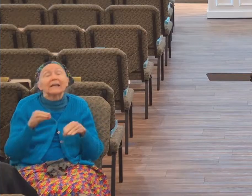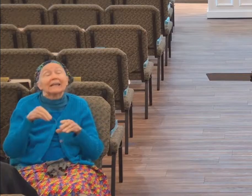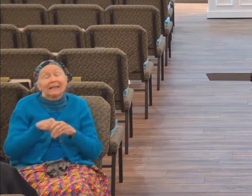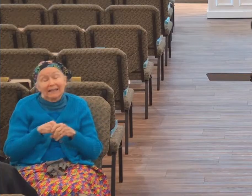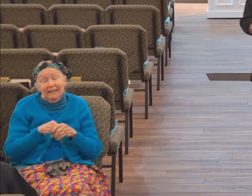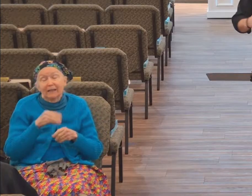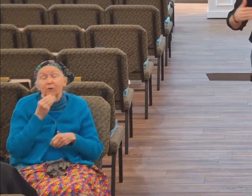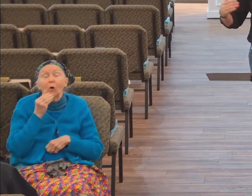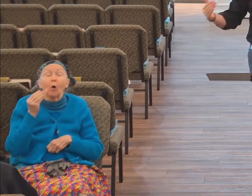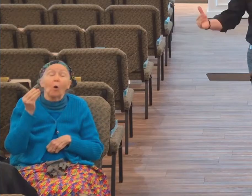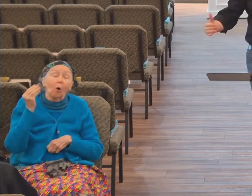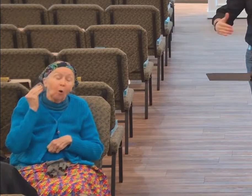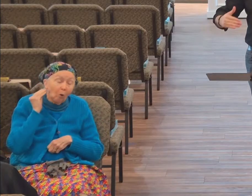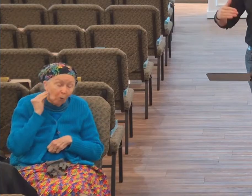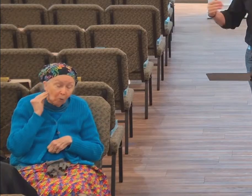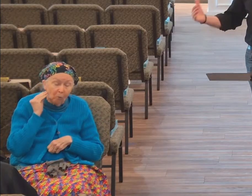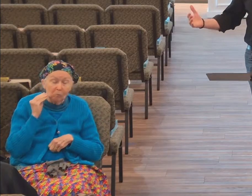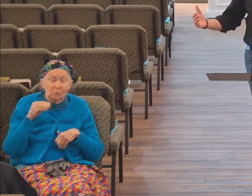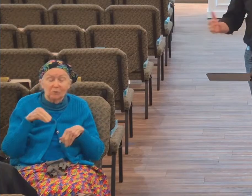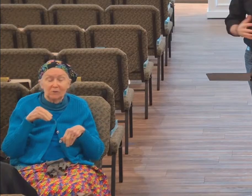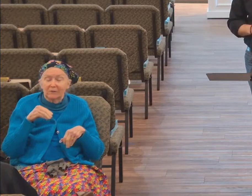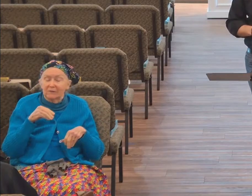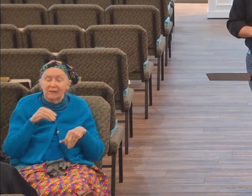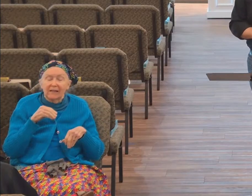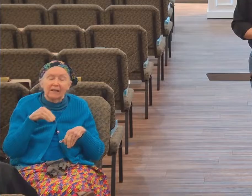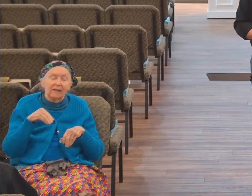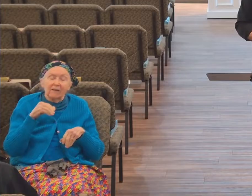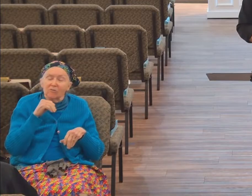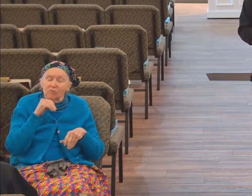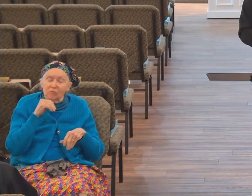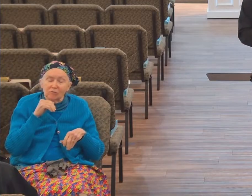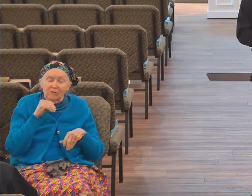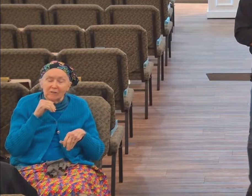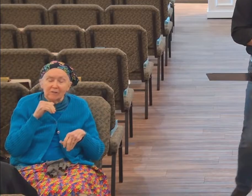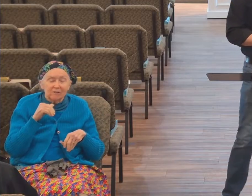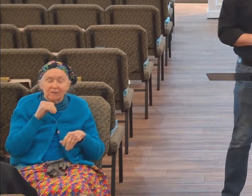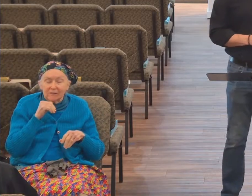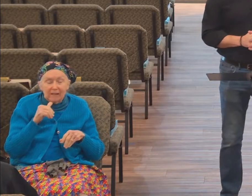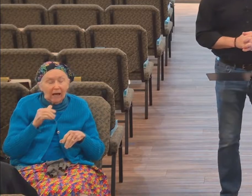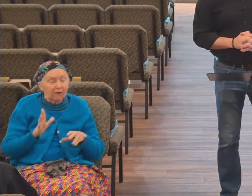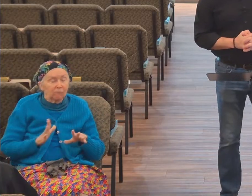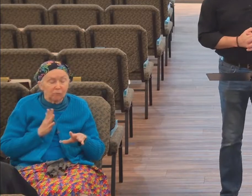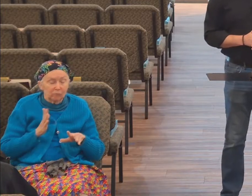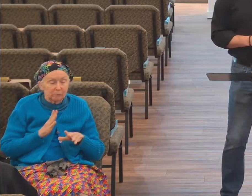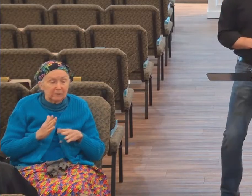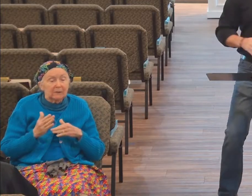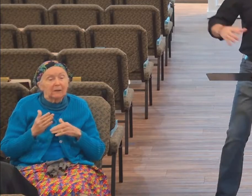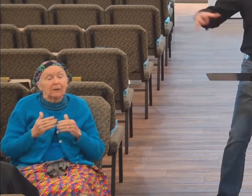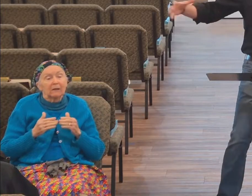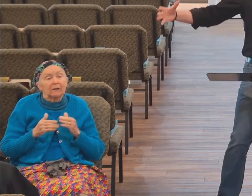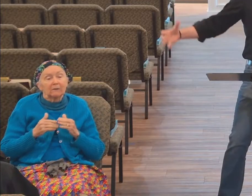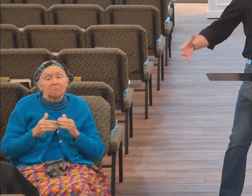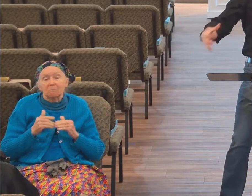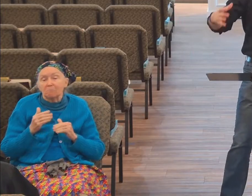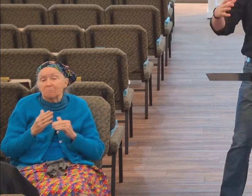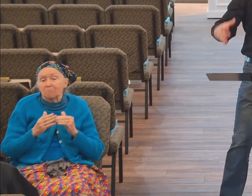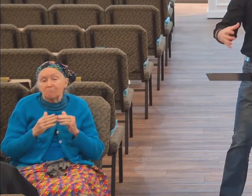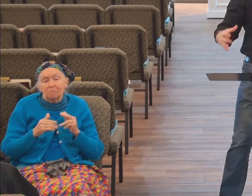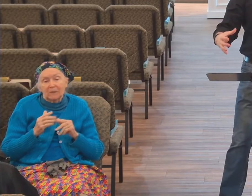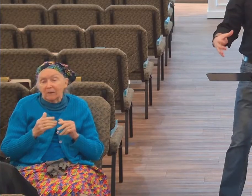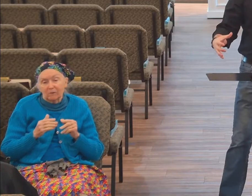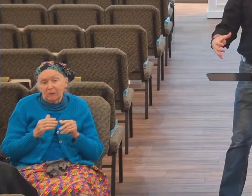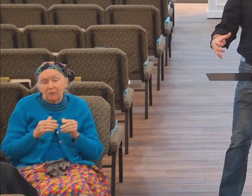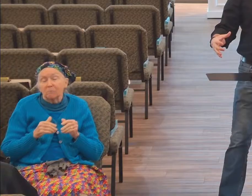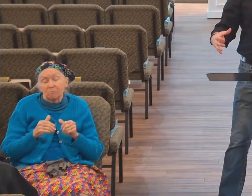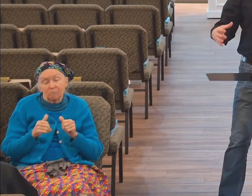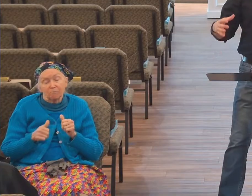and other informal settings, typically, okay? Typically. In these small group